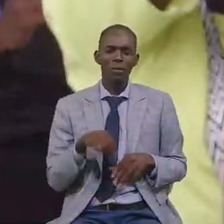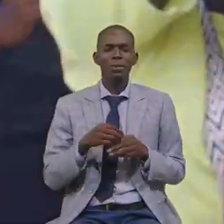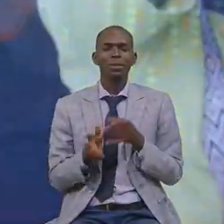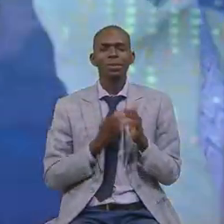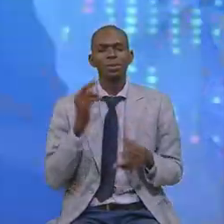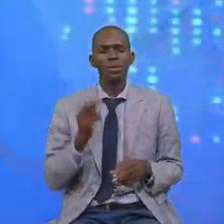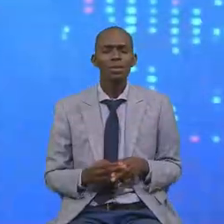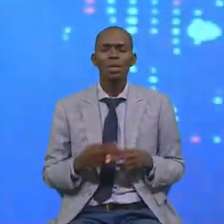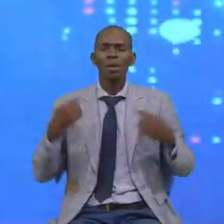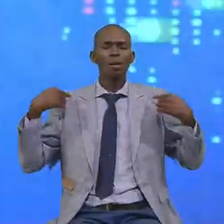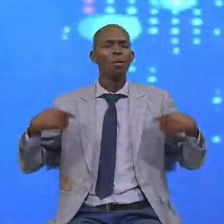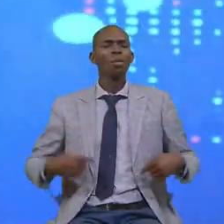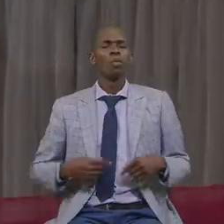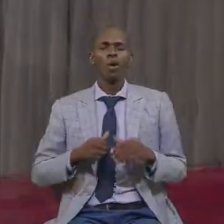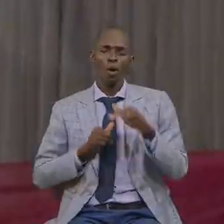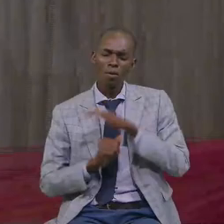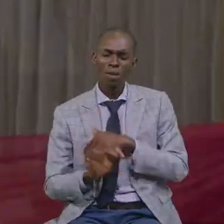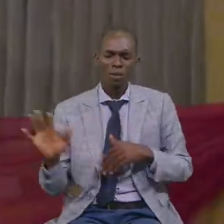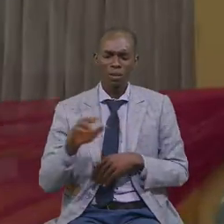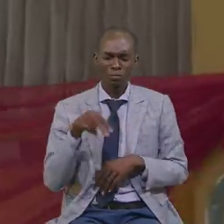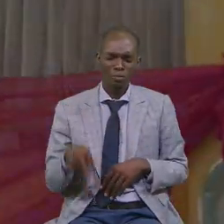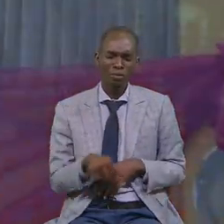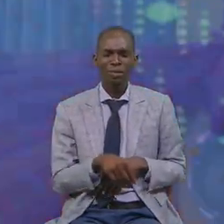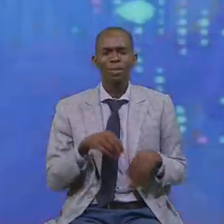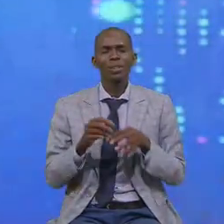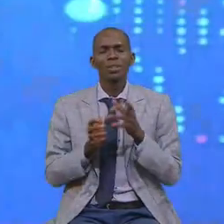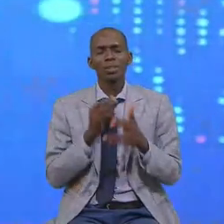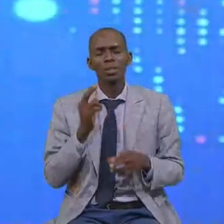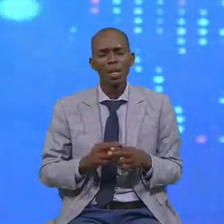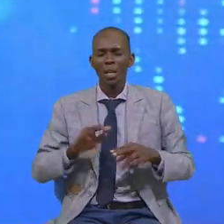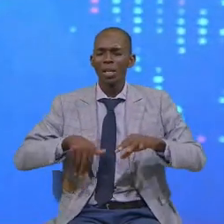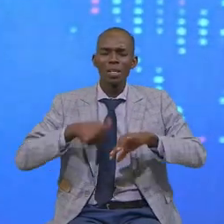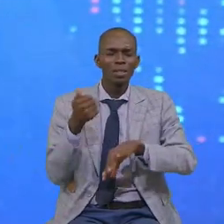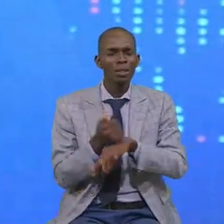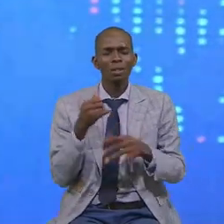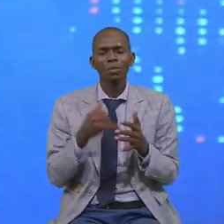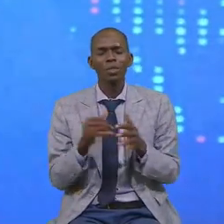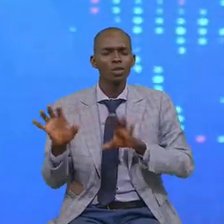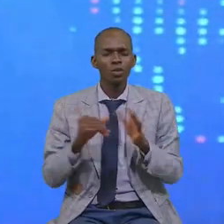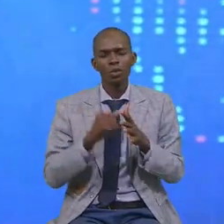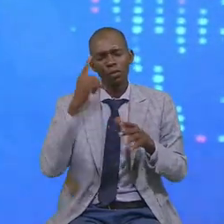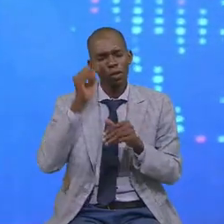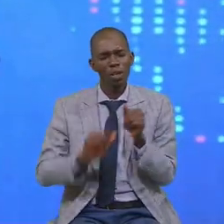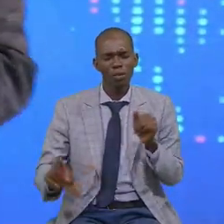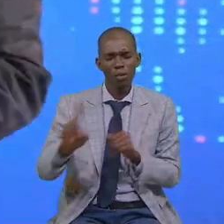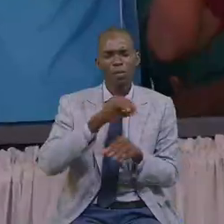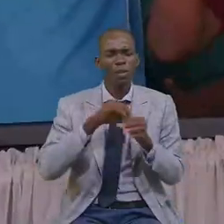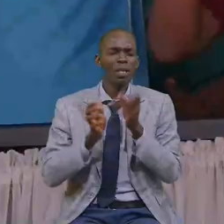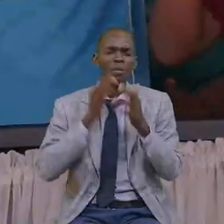Affliction under their feet. Confirm it for everyone in Jesus'